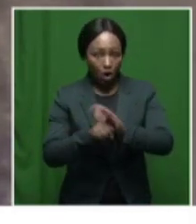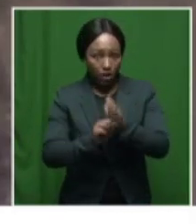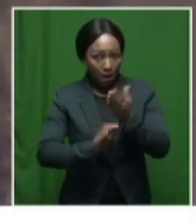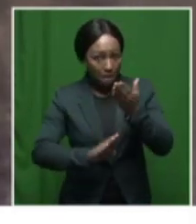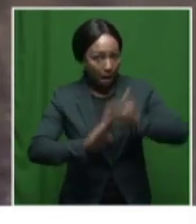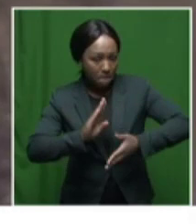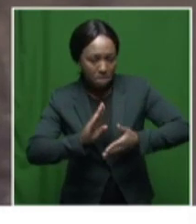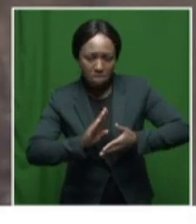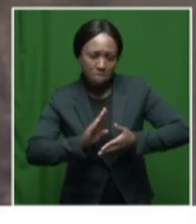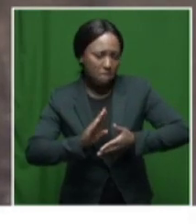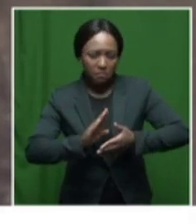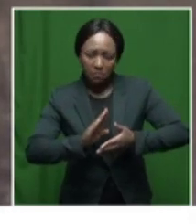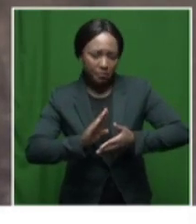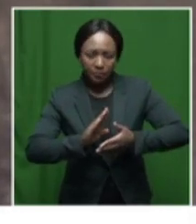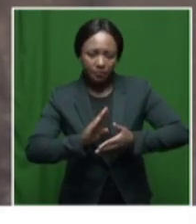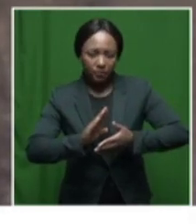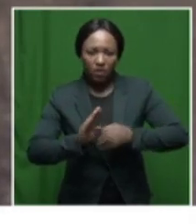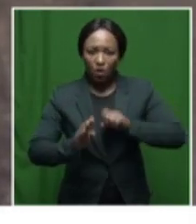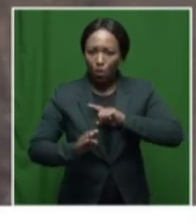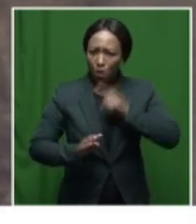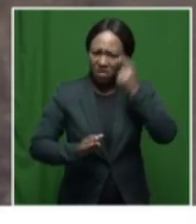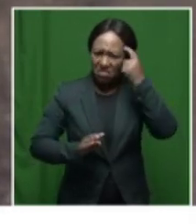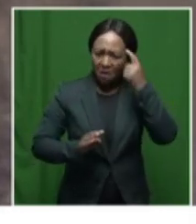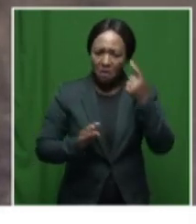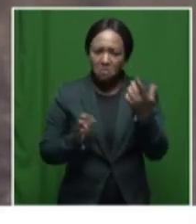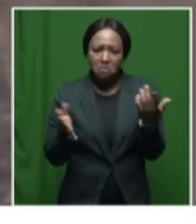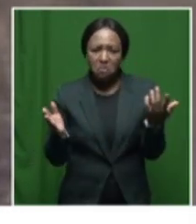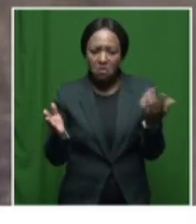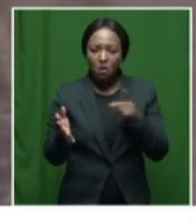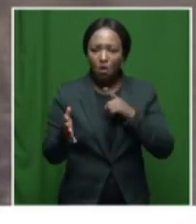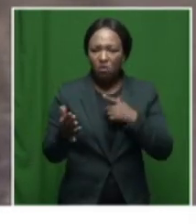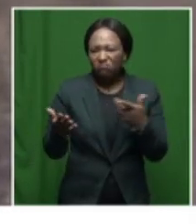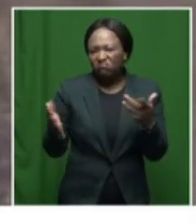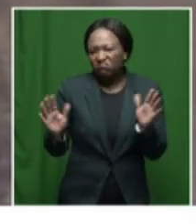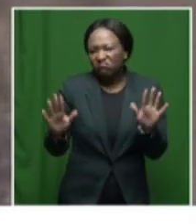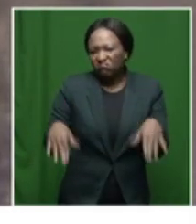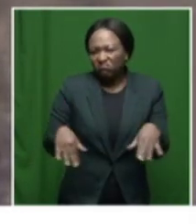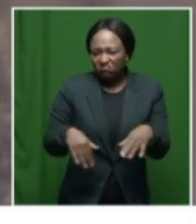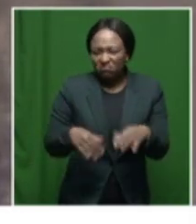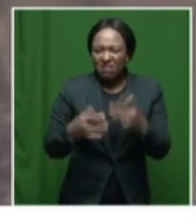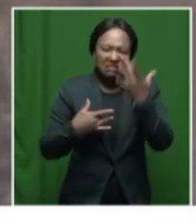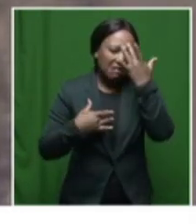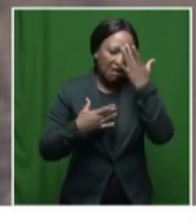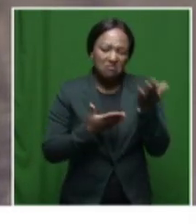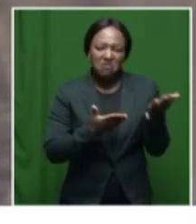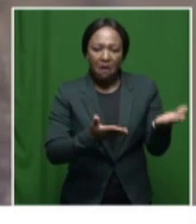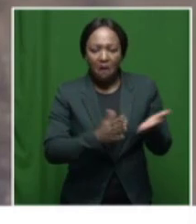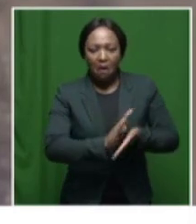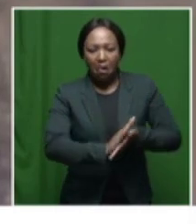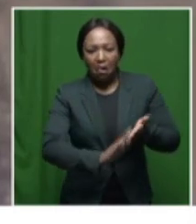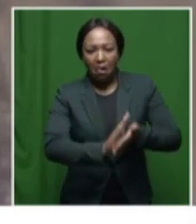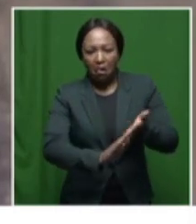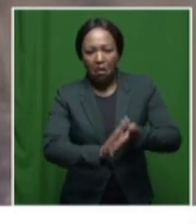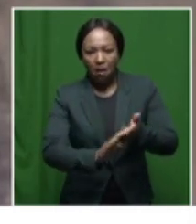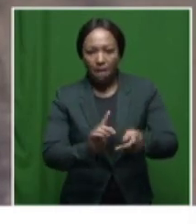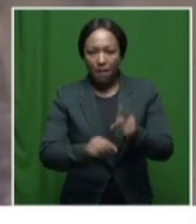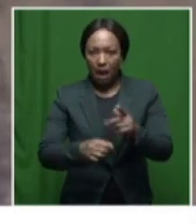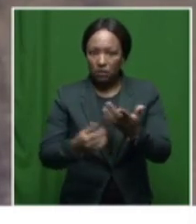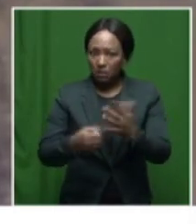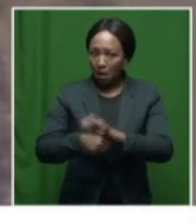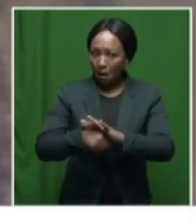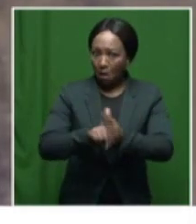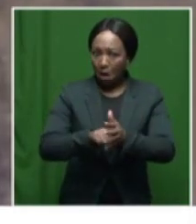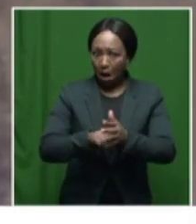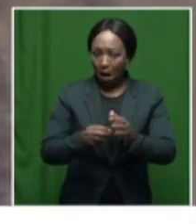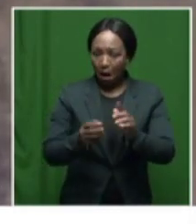which means what we thought this time we will be entering into a stage of endemic. The virus is full of surprises for us. It's